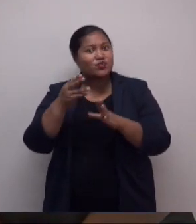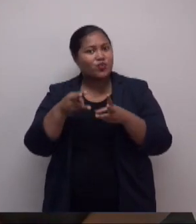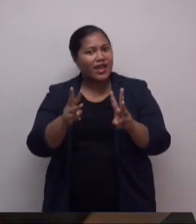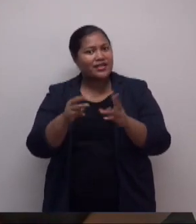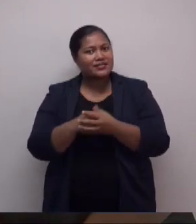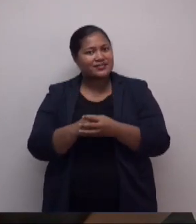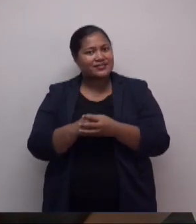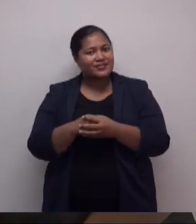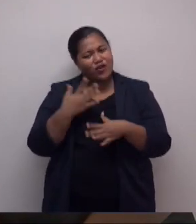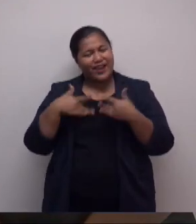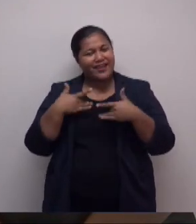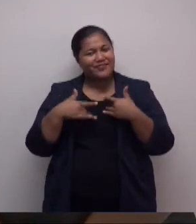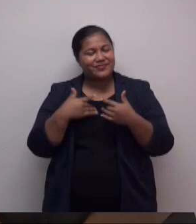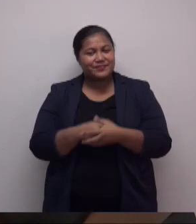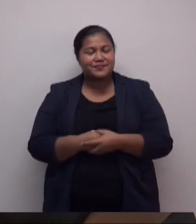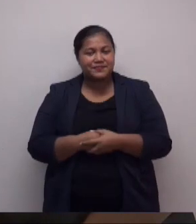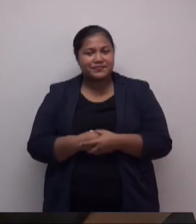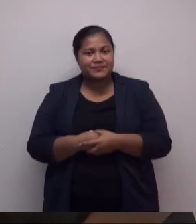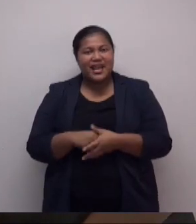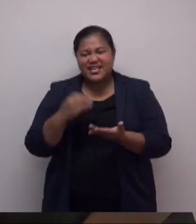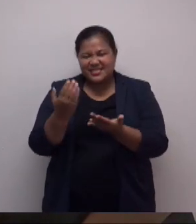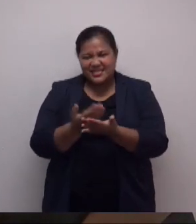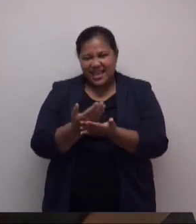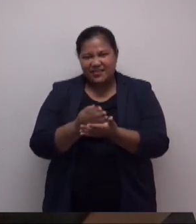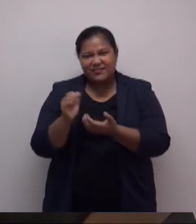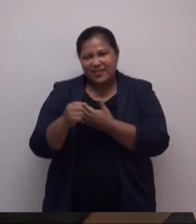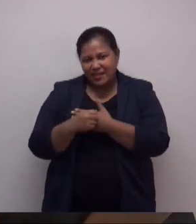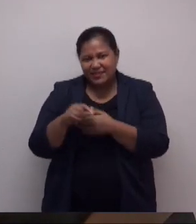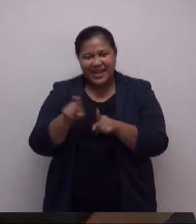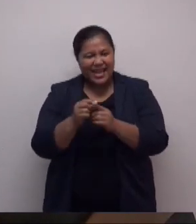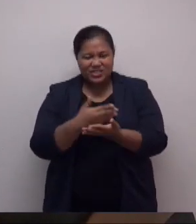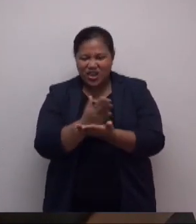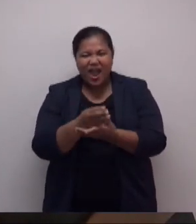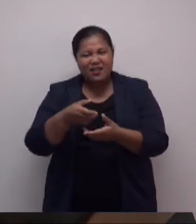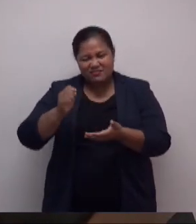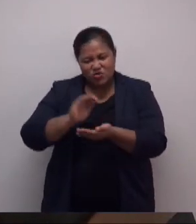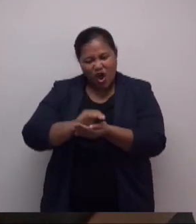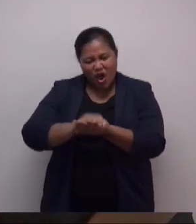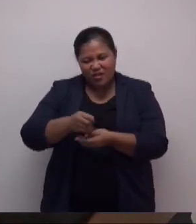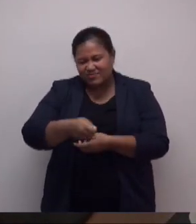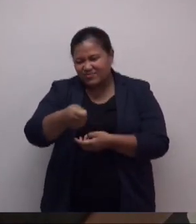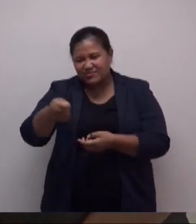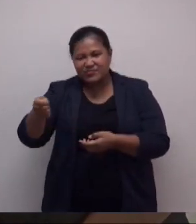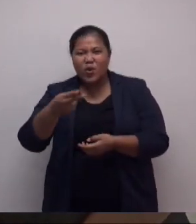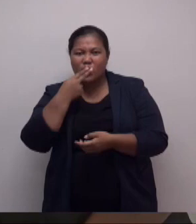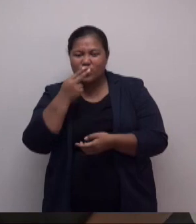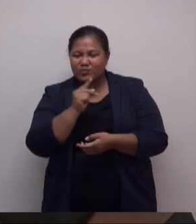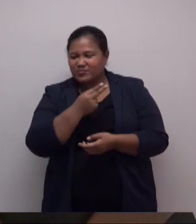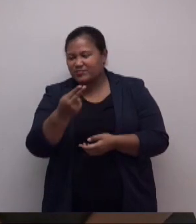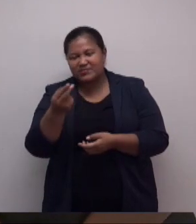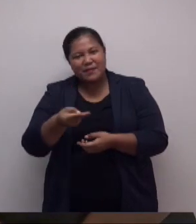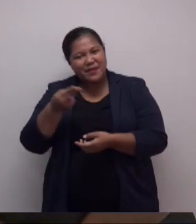our lives. Unsafe habits like sharing the same bowl of grog or passing around the same cigarette butt should not